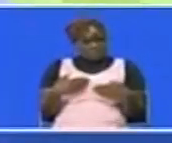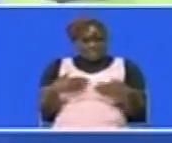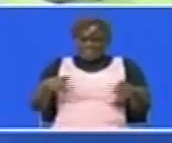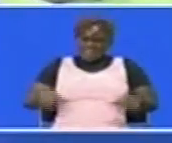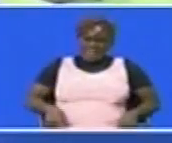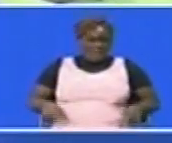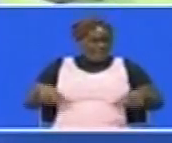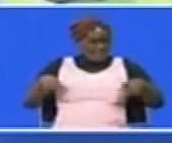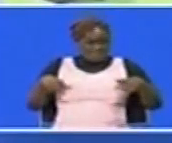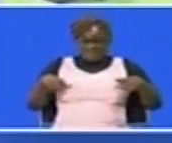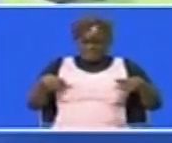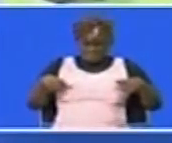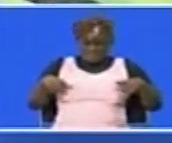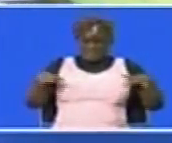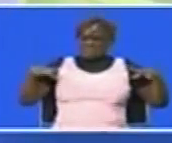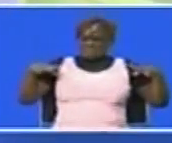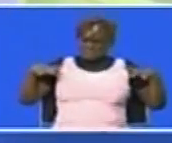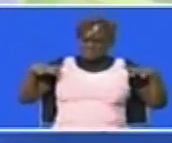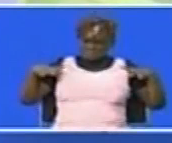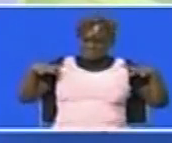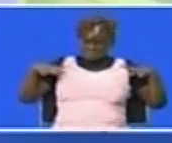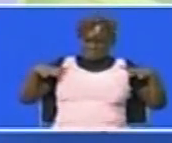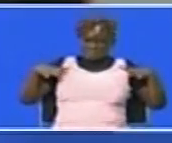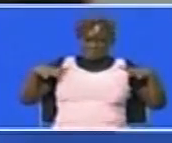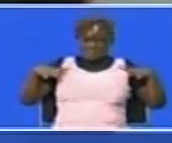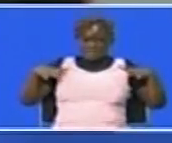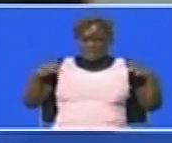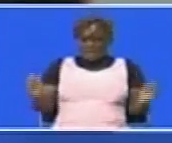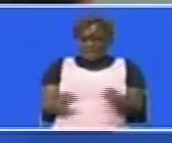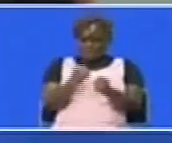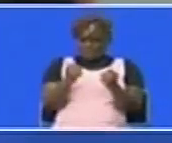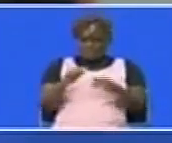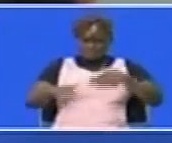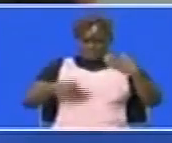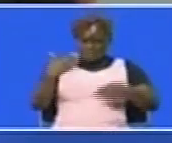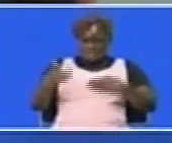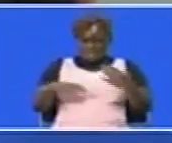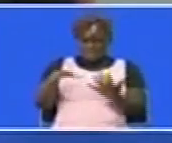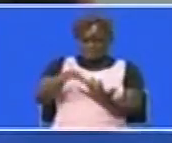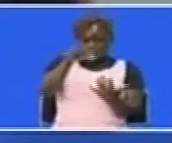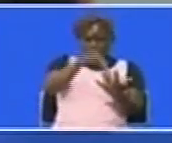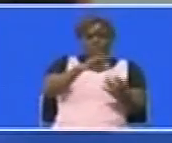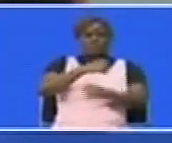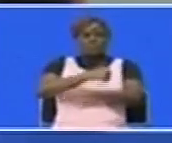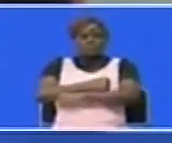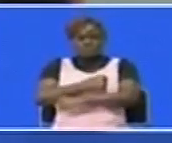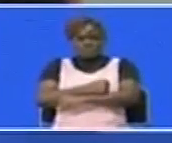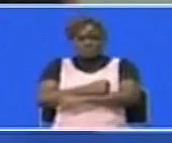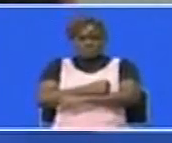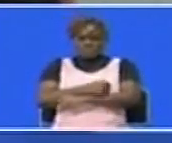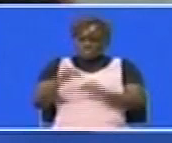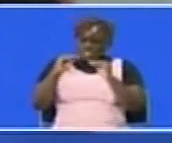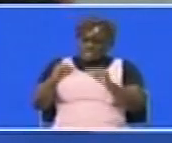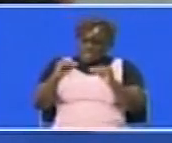Wanaishi kwa maisha ya anasa. And you find these players were picked mostly from schools. No further